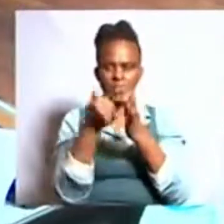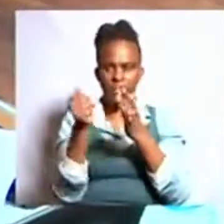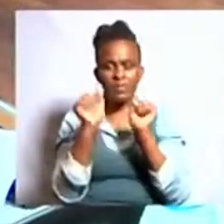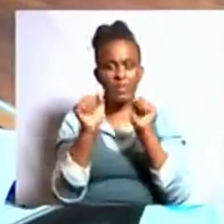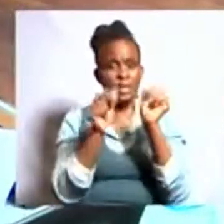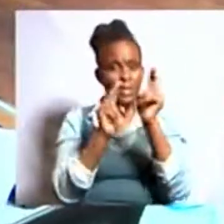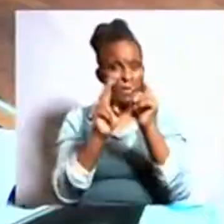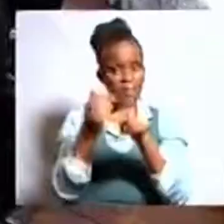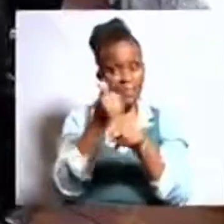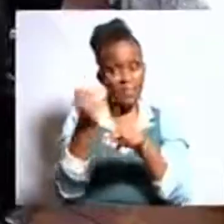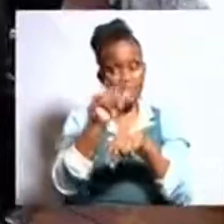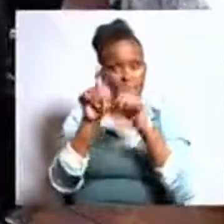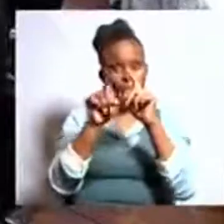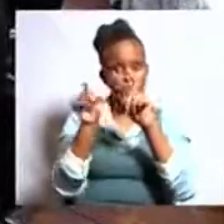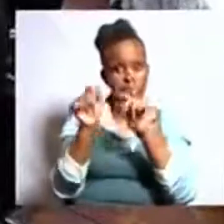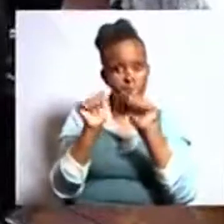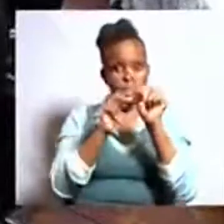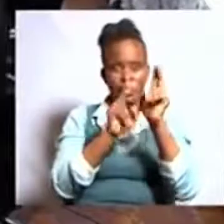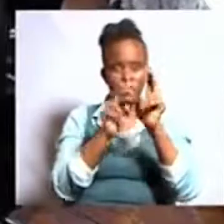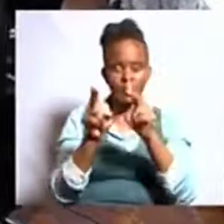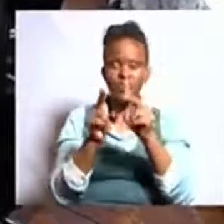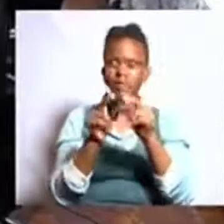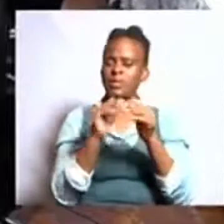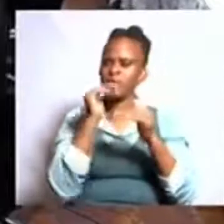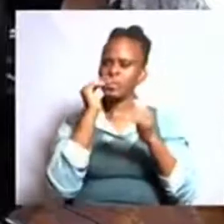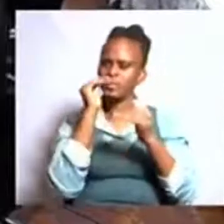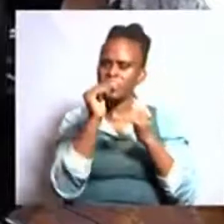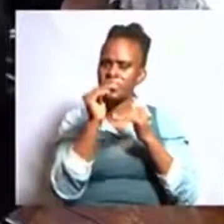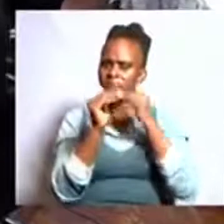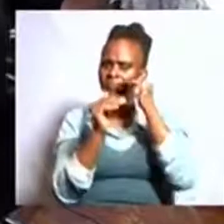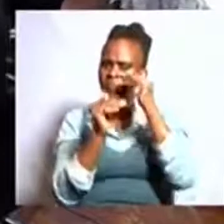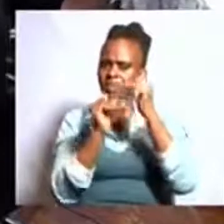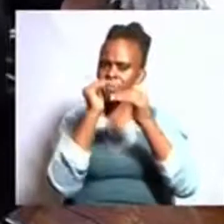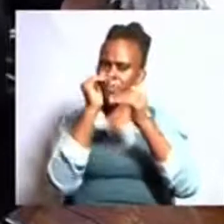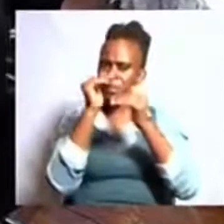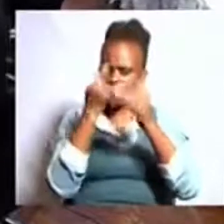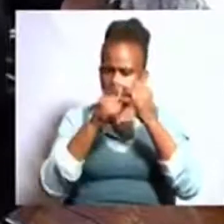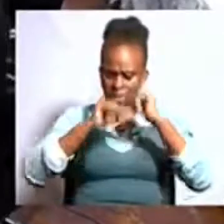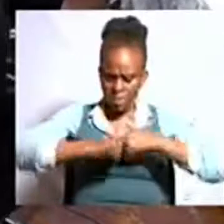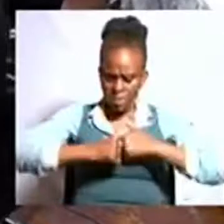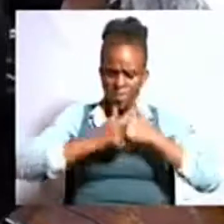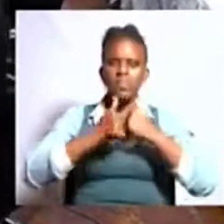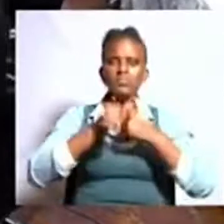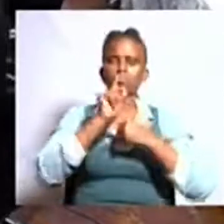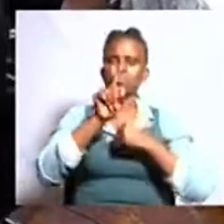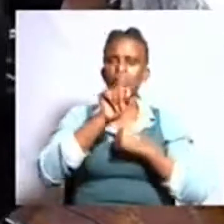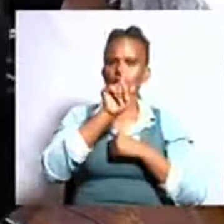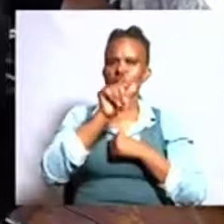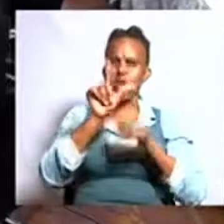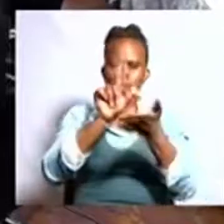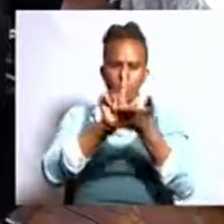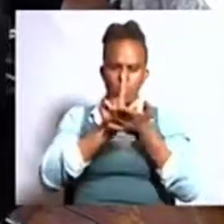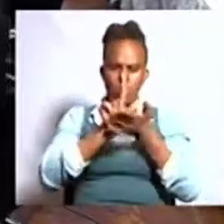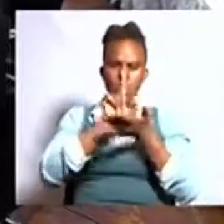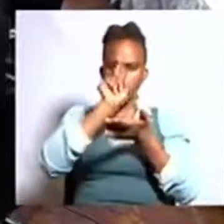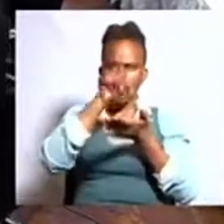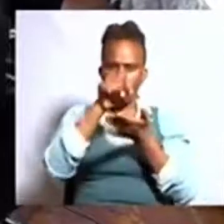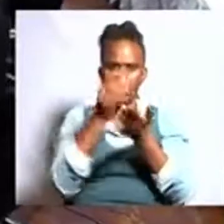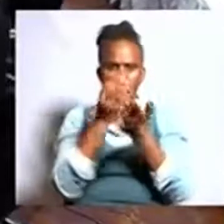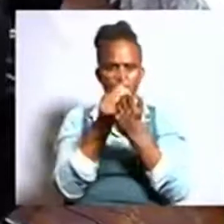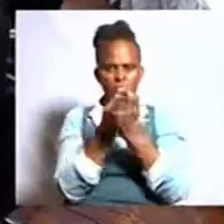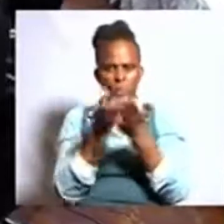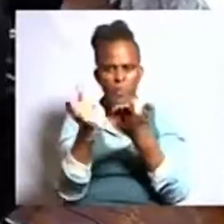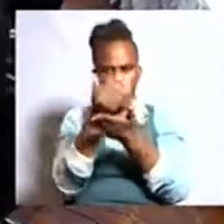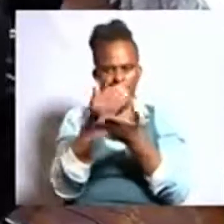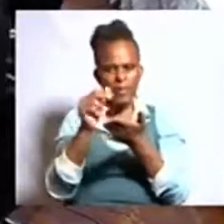question. Yeah, on the steps that we are taking to ensure that the uninsured loan is recovered. As